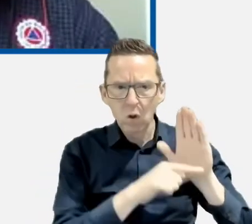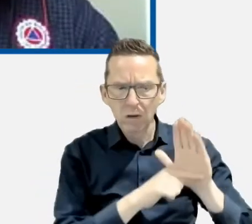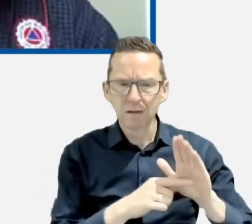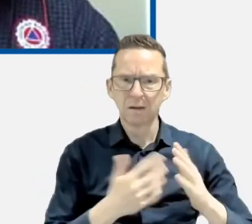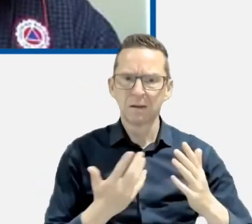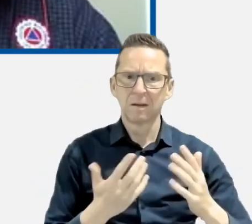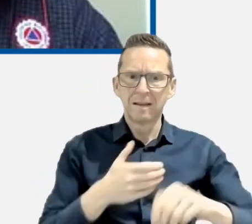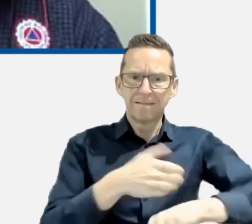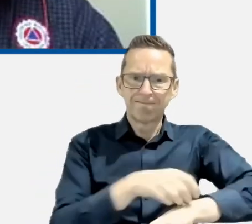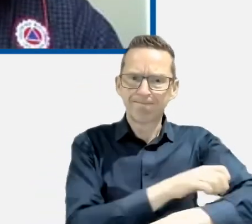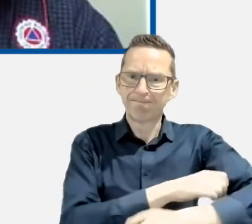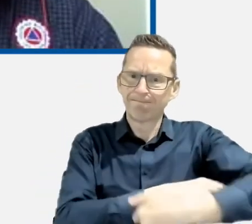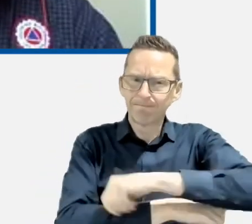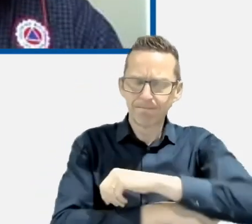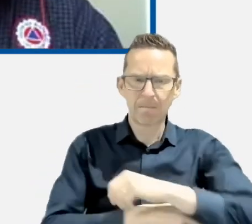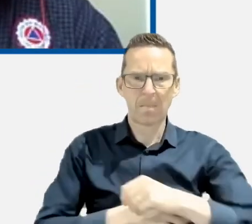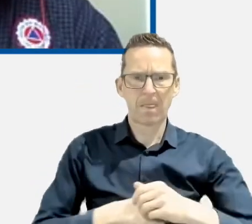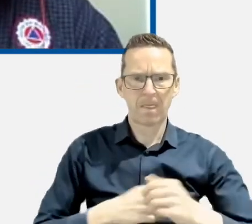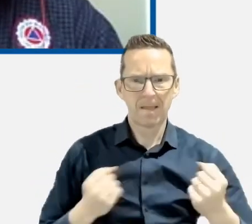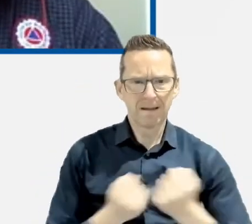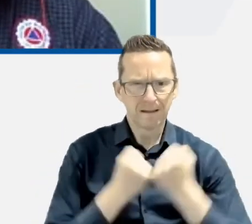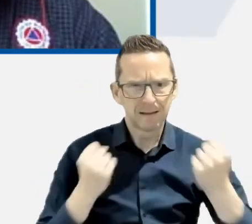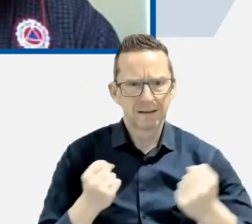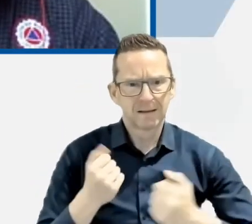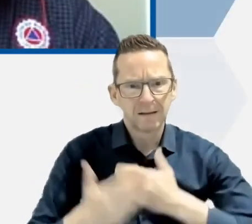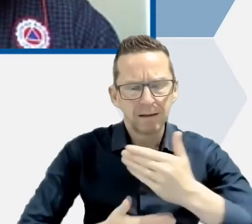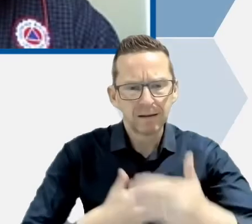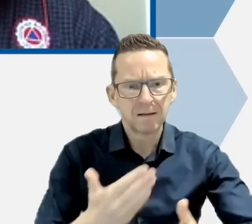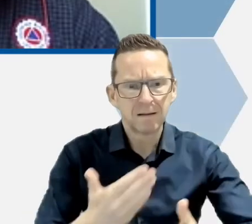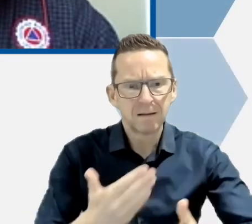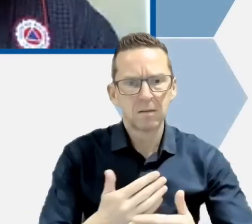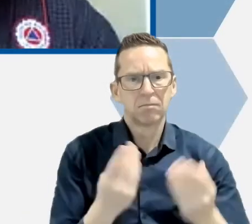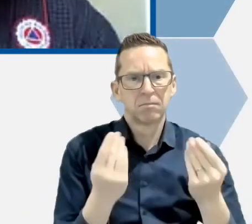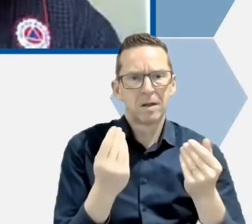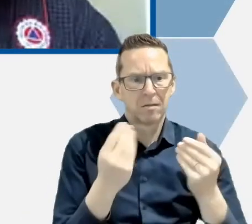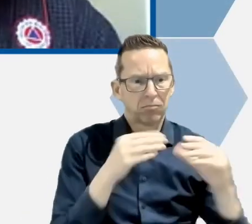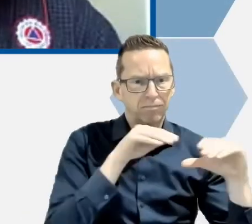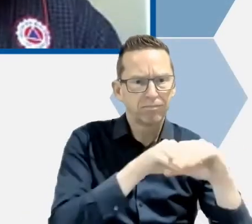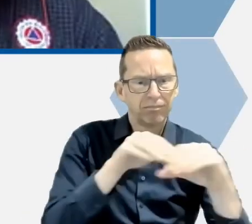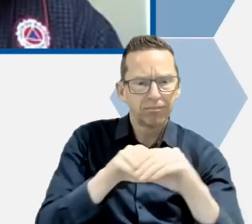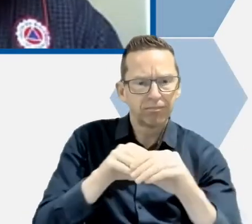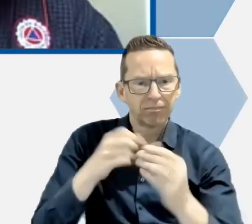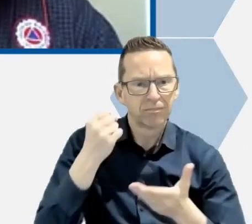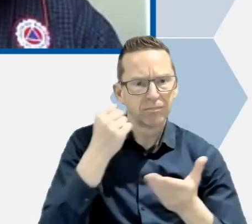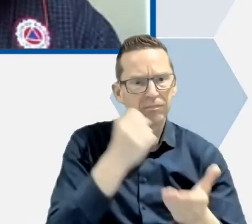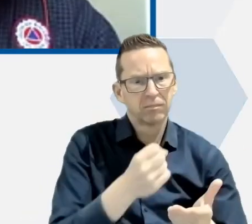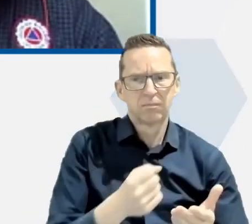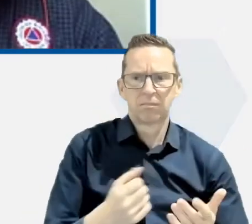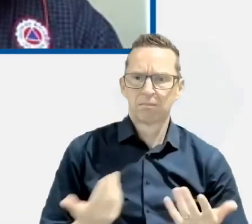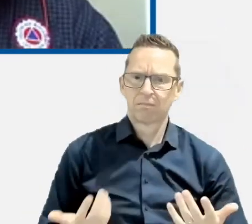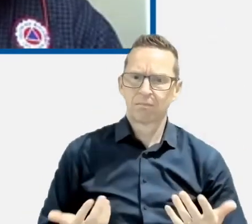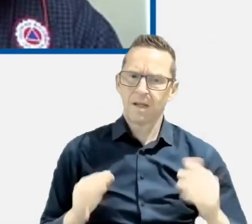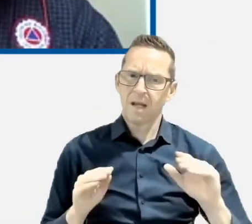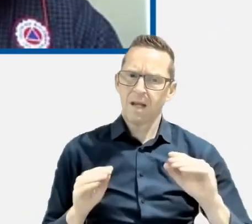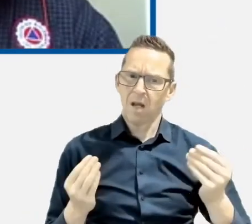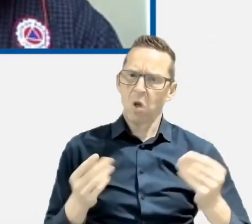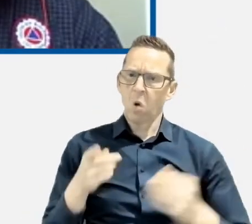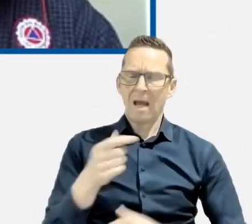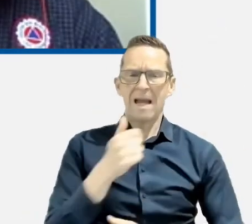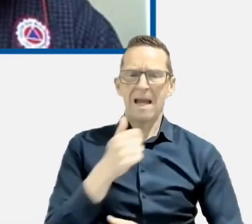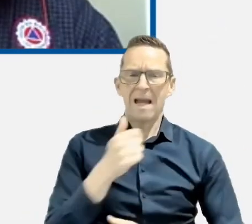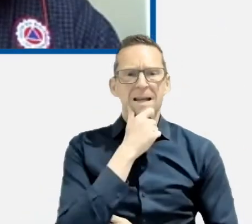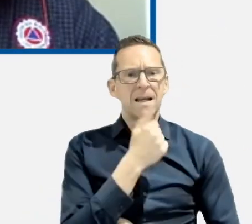what do you need, what are the enablers in order for you to make sure that you provide Cape Town as